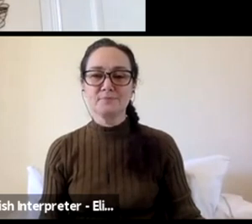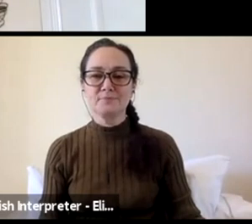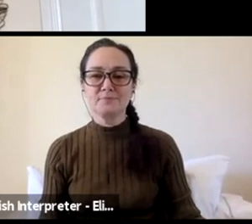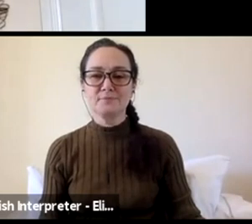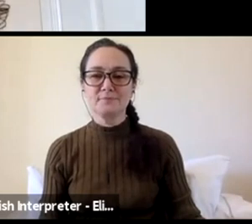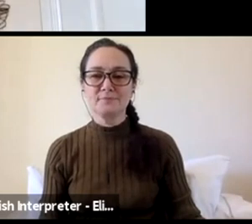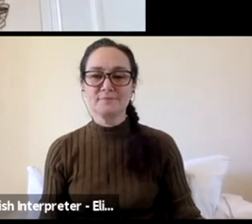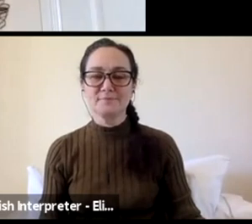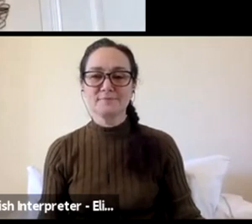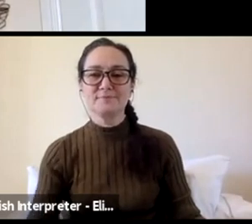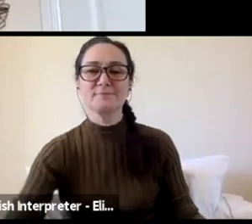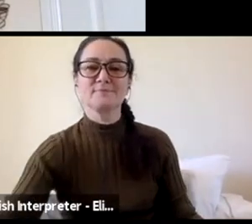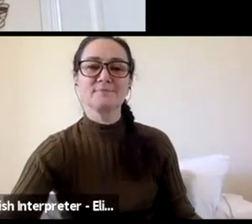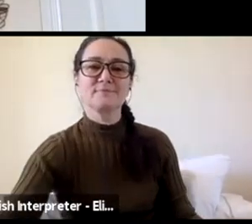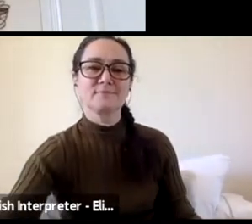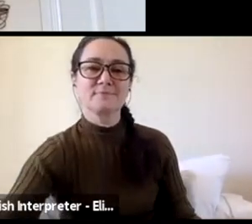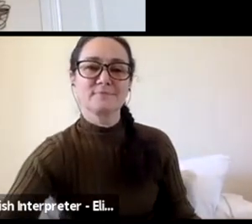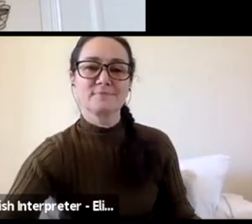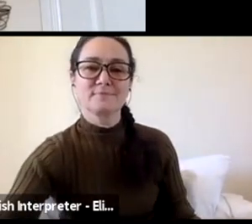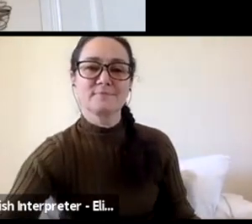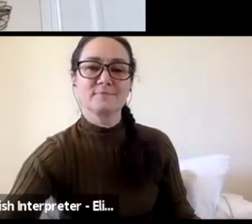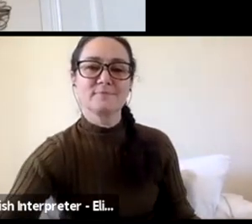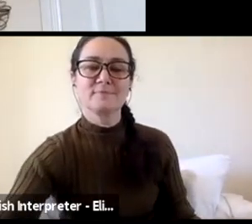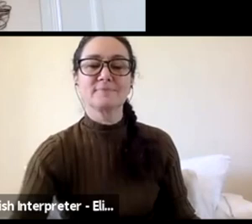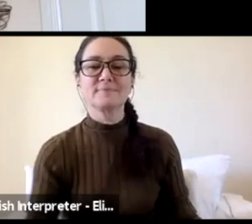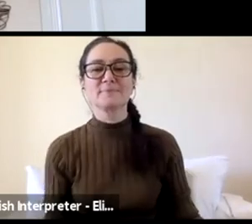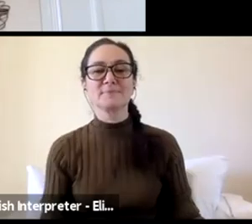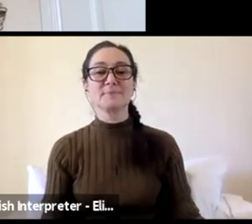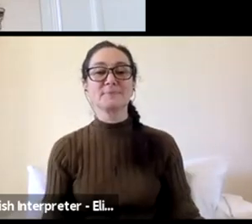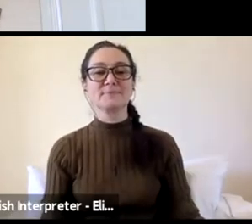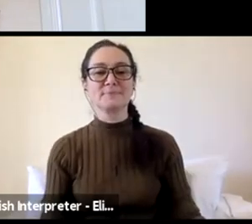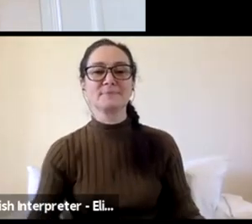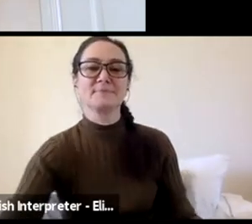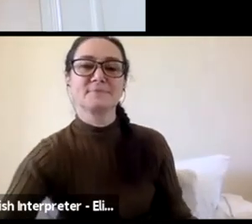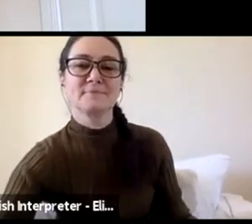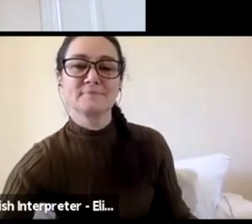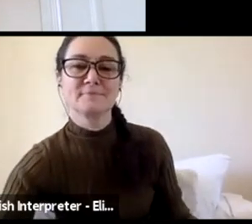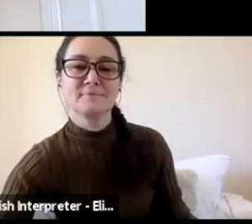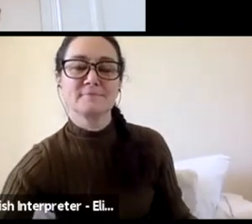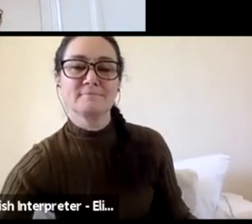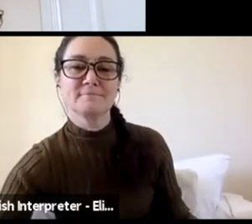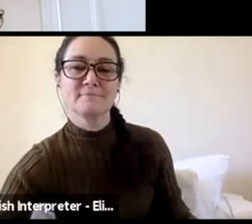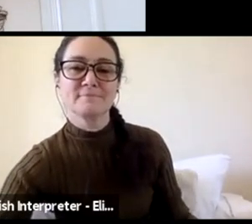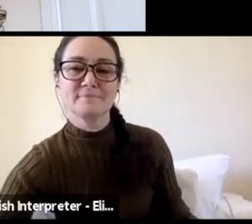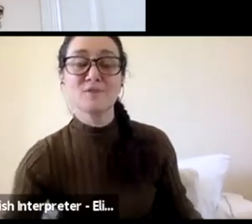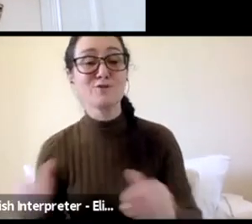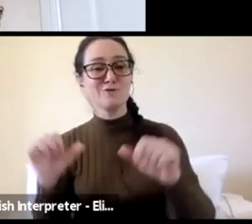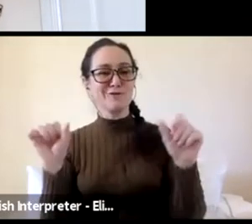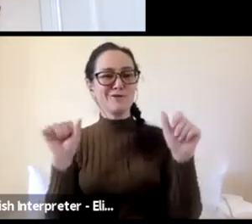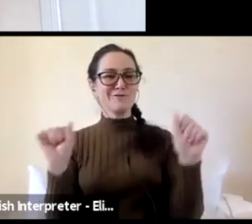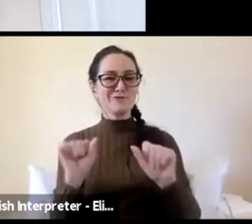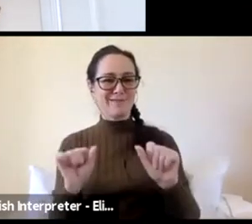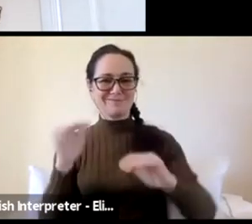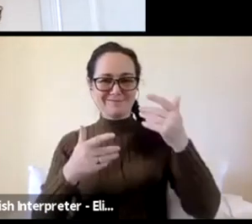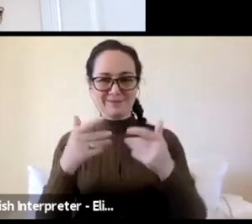Let's have a look. So I'll just end that poll and share the results with you. Okay, so a couple of people, well, one